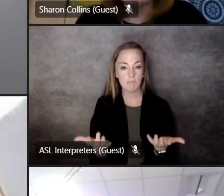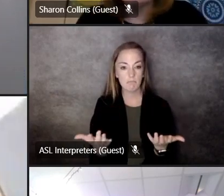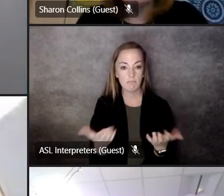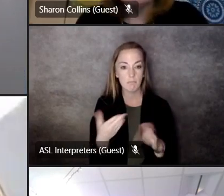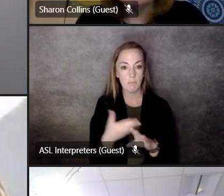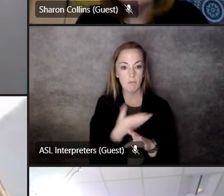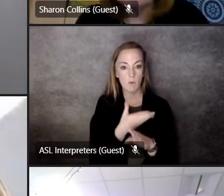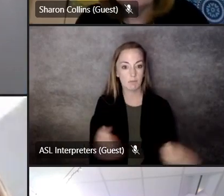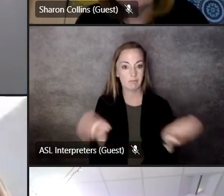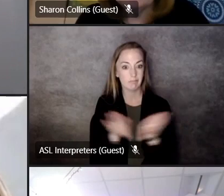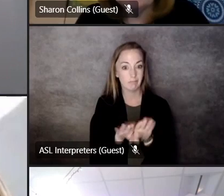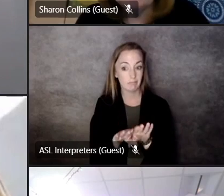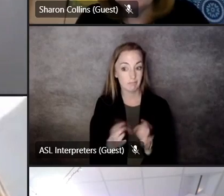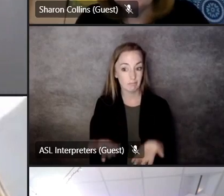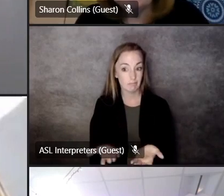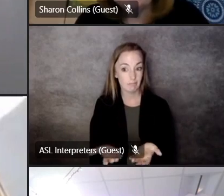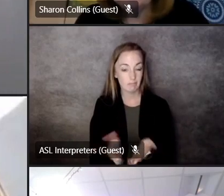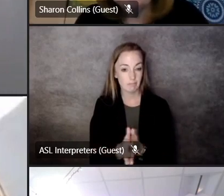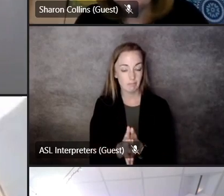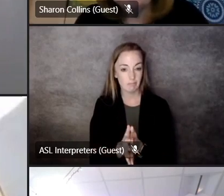up?